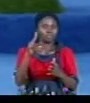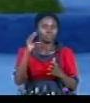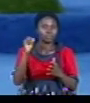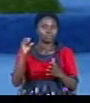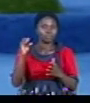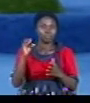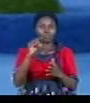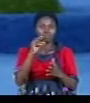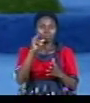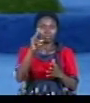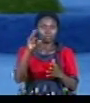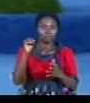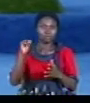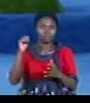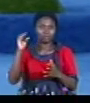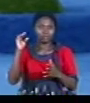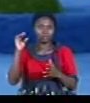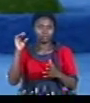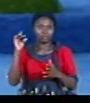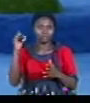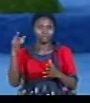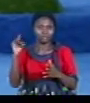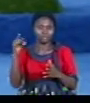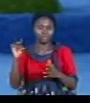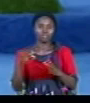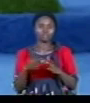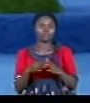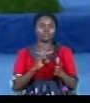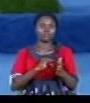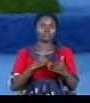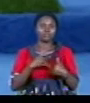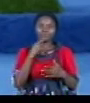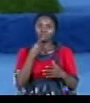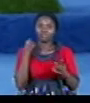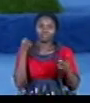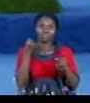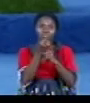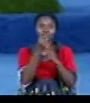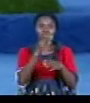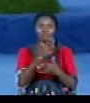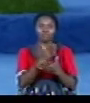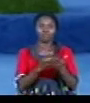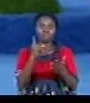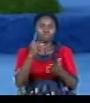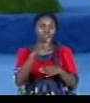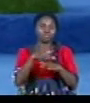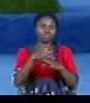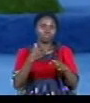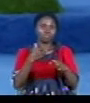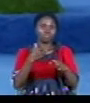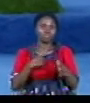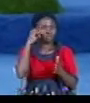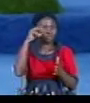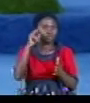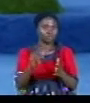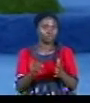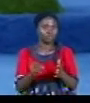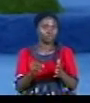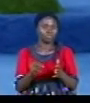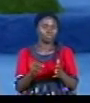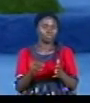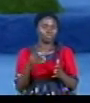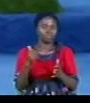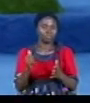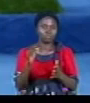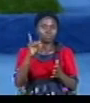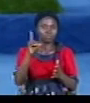2018. I had a terrible accident. Somebody called me, said he need a drop. He want me to drop them. So they are